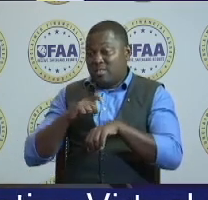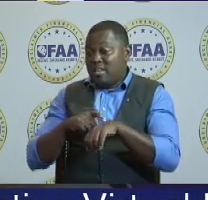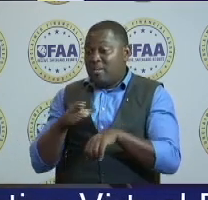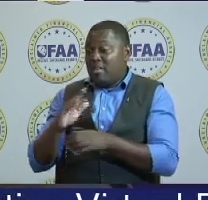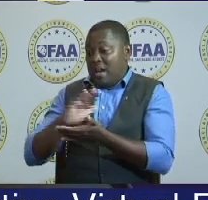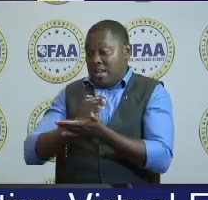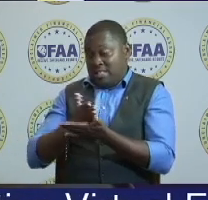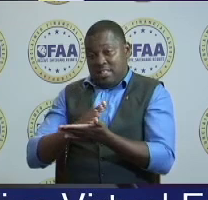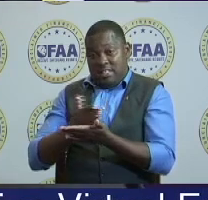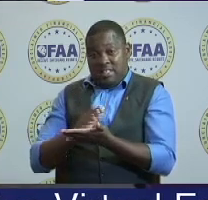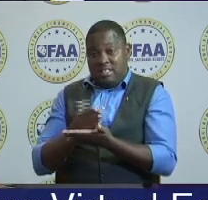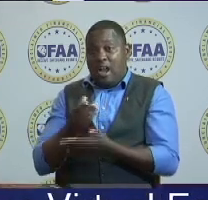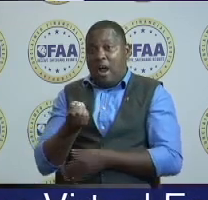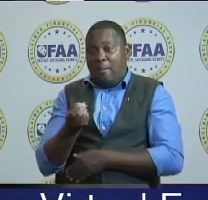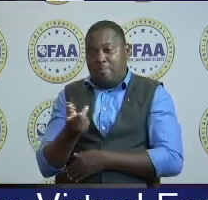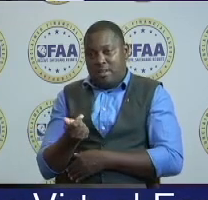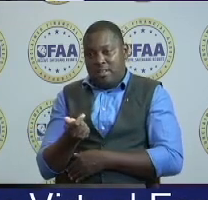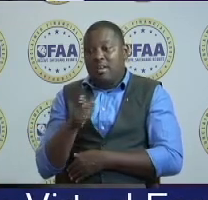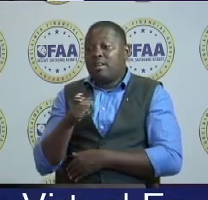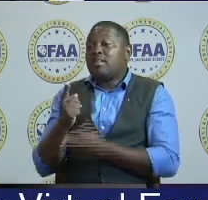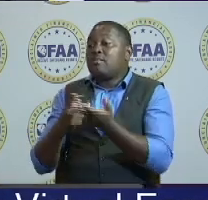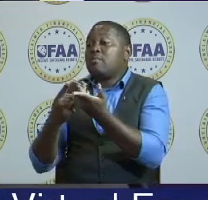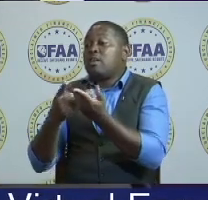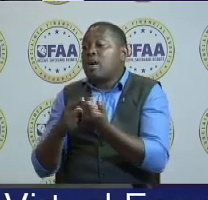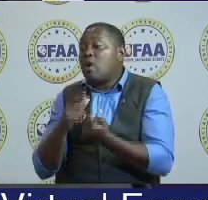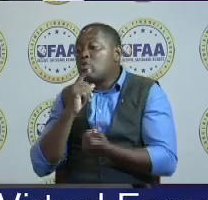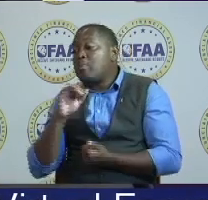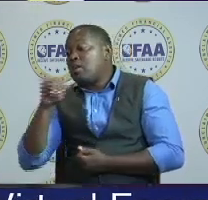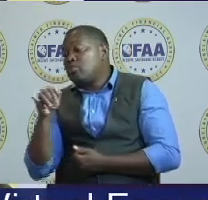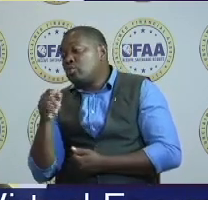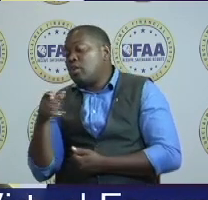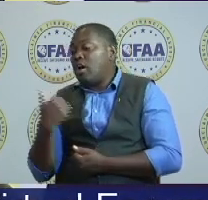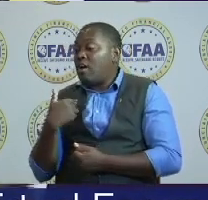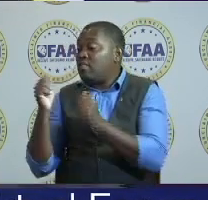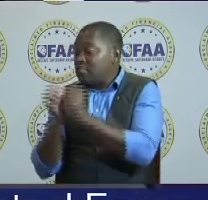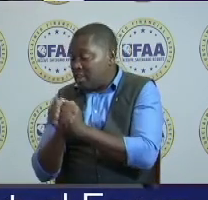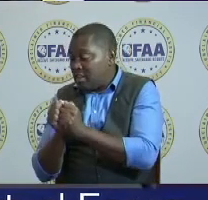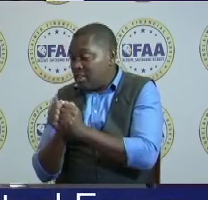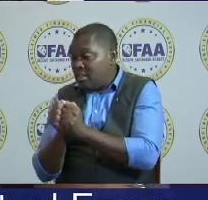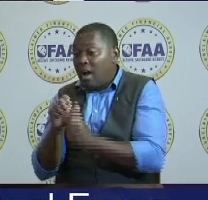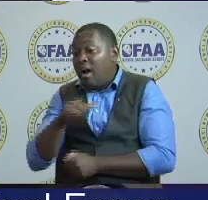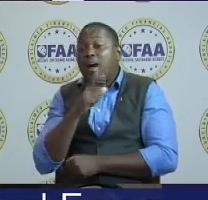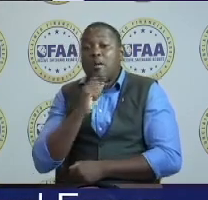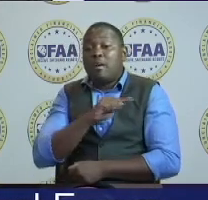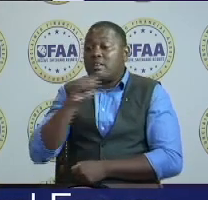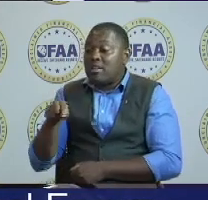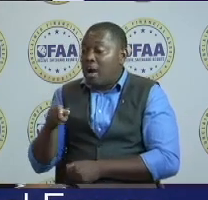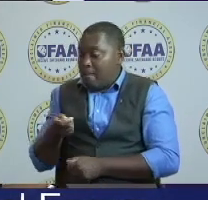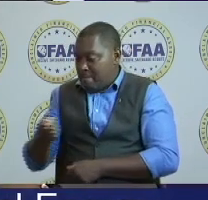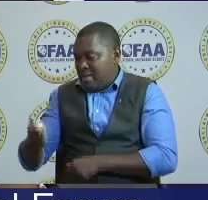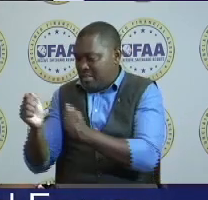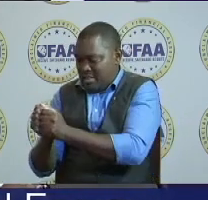capital. He's still counting that John had 10 shares, he left, Richard came and bought 10. So mine are there,